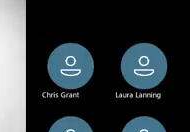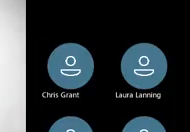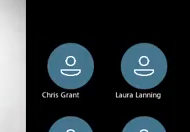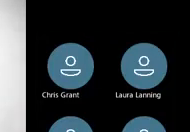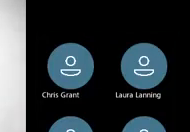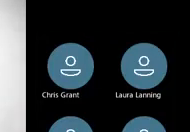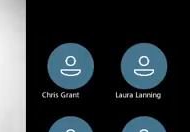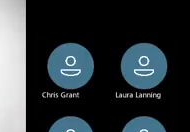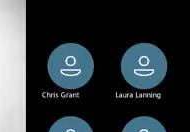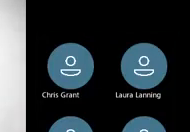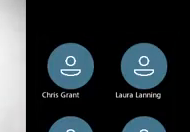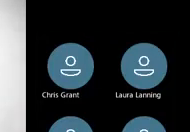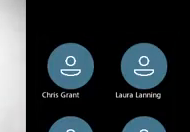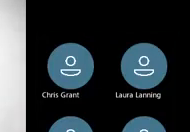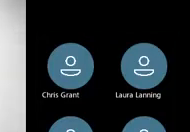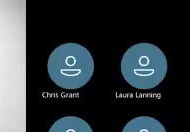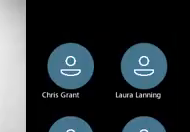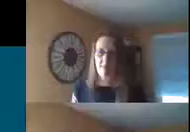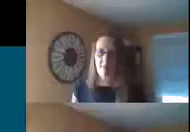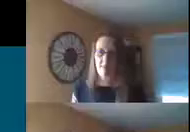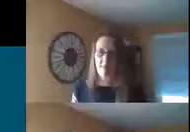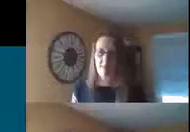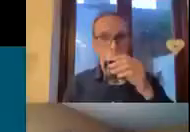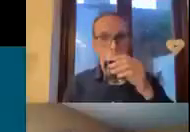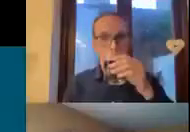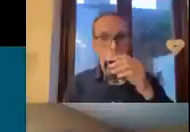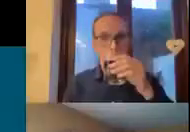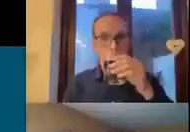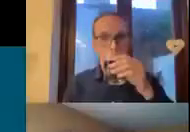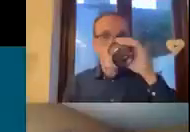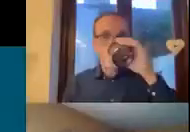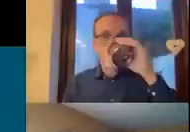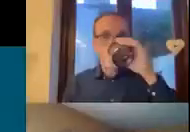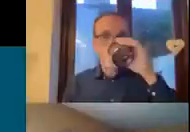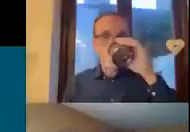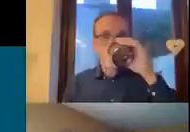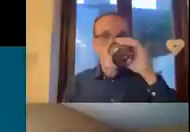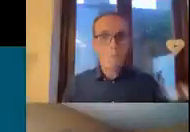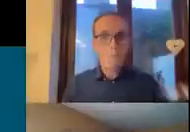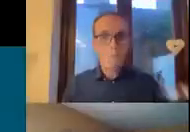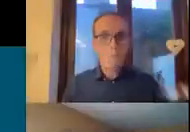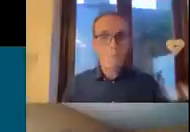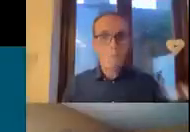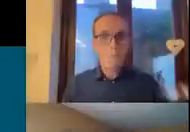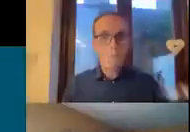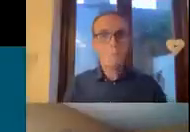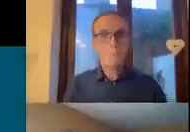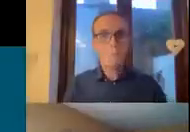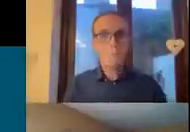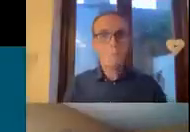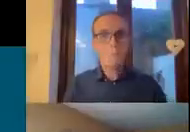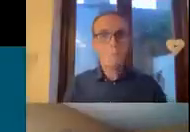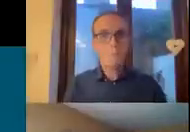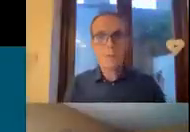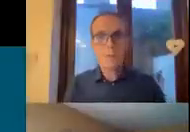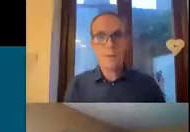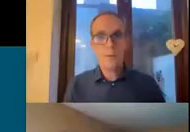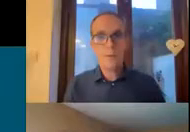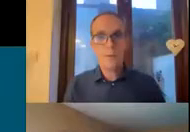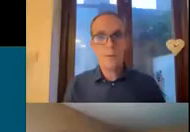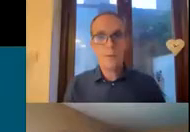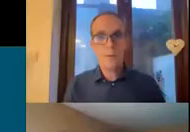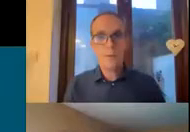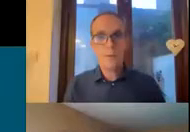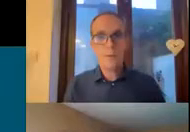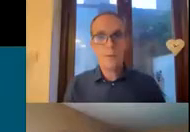show a few slides, I think hopefully we'll show this again. Sam, I can see you now. Could you just give me a thumbs up if you can